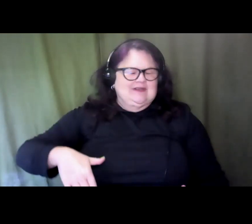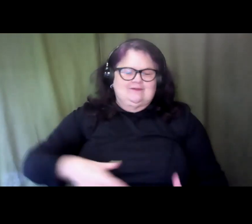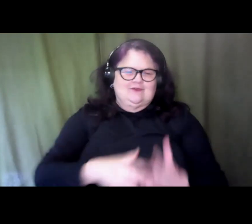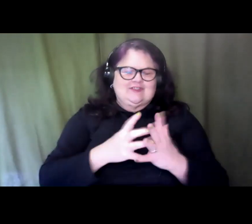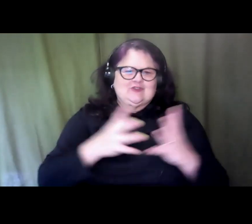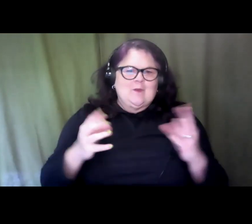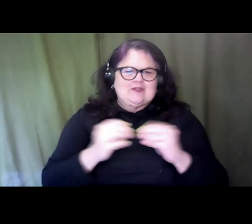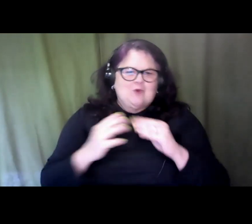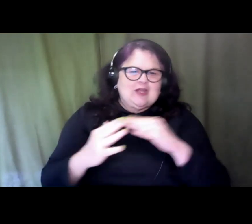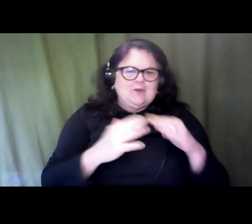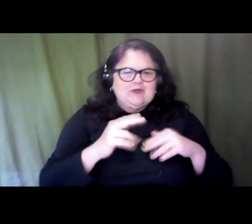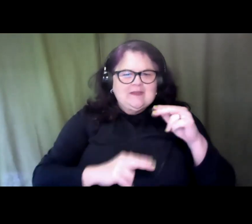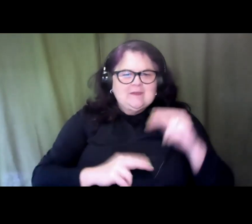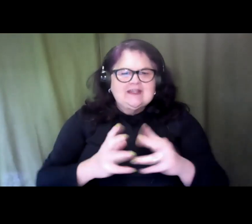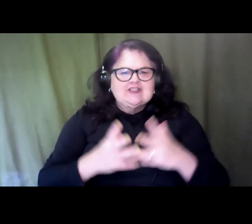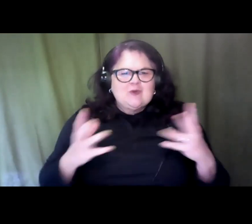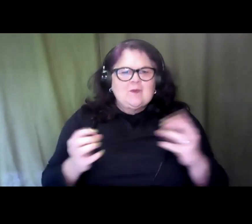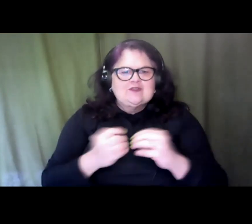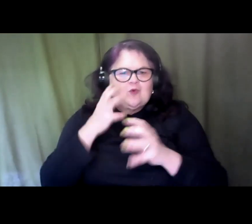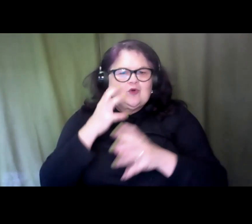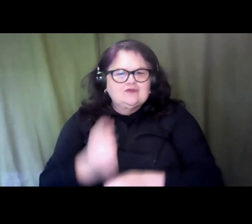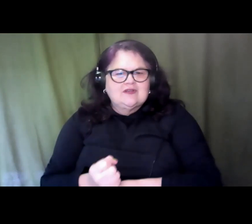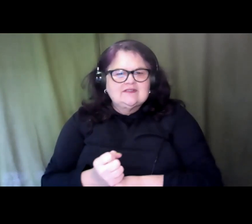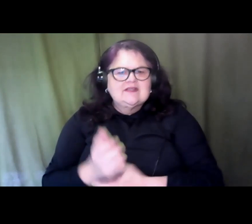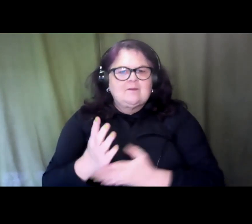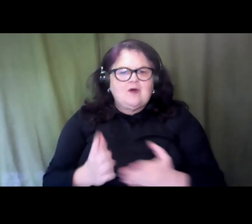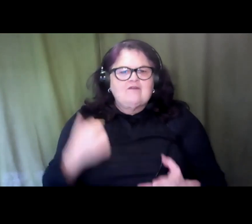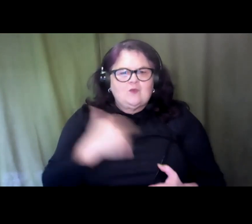building, but that's part of what we're trying to do here.